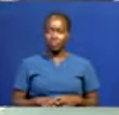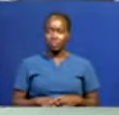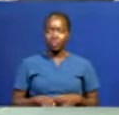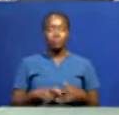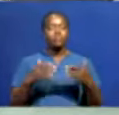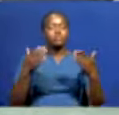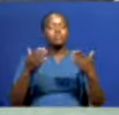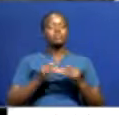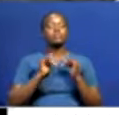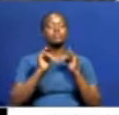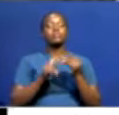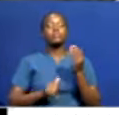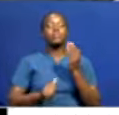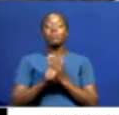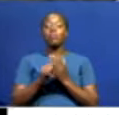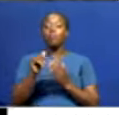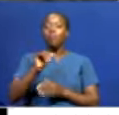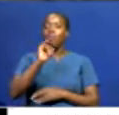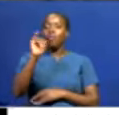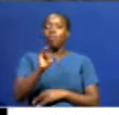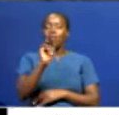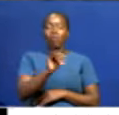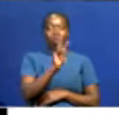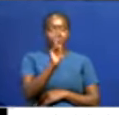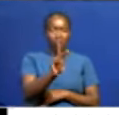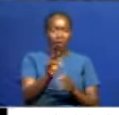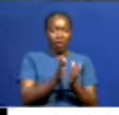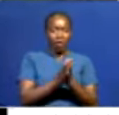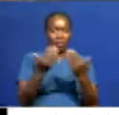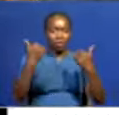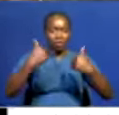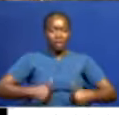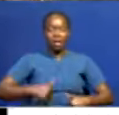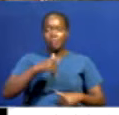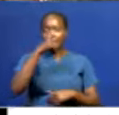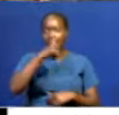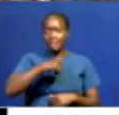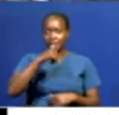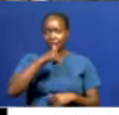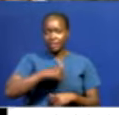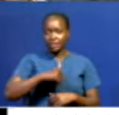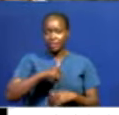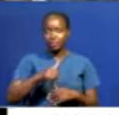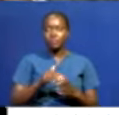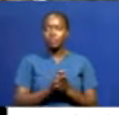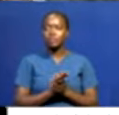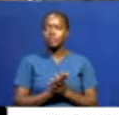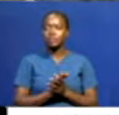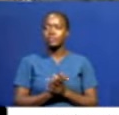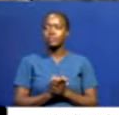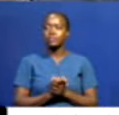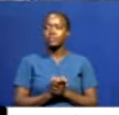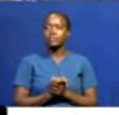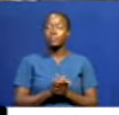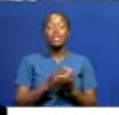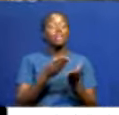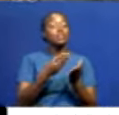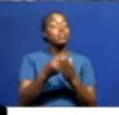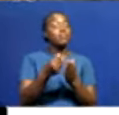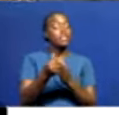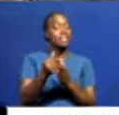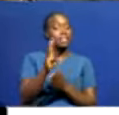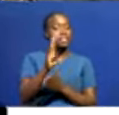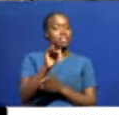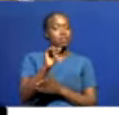Welcome to the broadcast. My name is John Jacob Curia. Our sign language interpreter tonight is Lensa Odingo. We start off with the news around the finance bill,